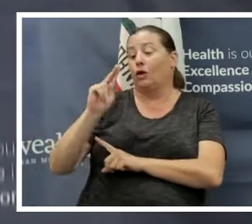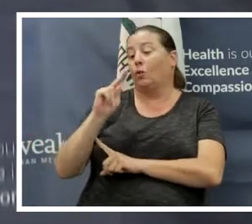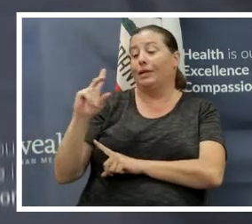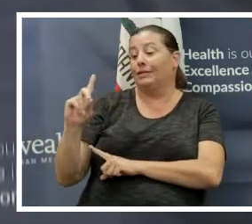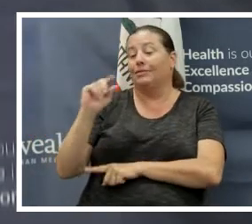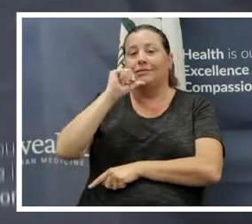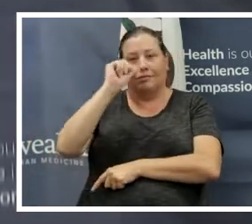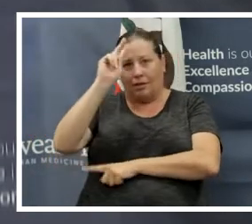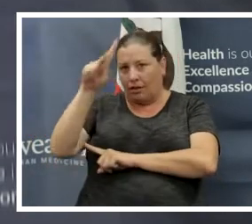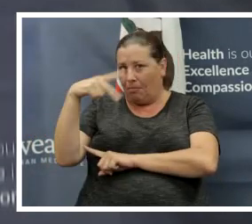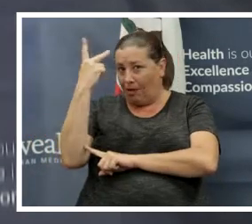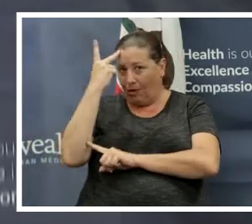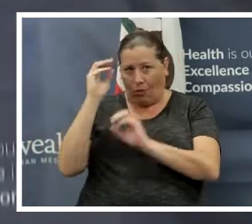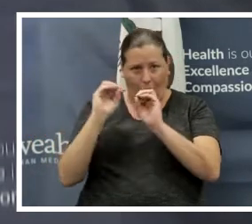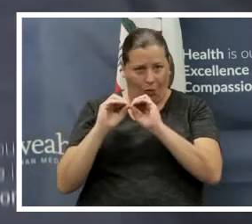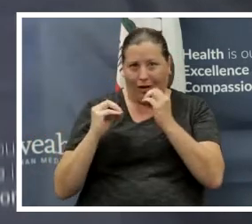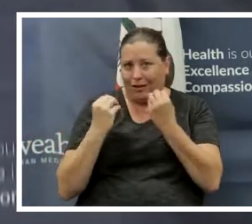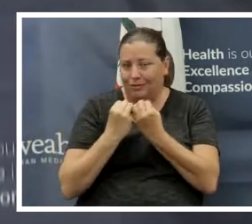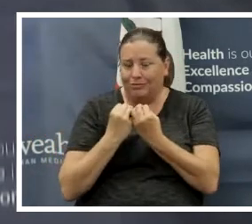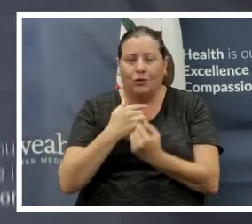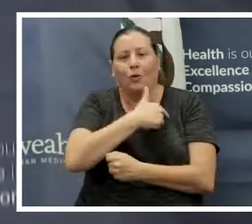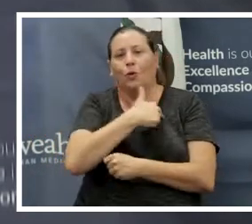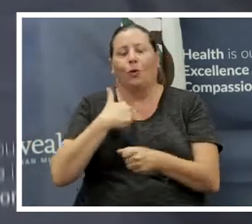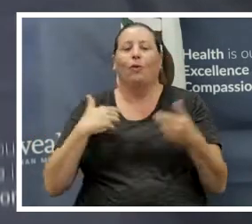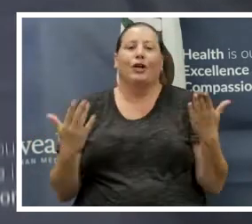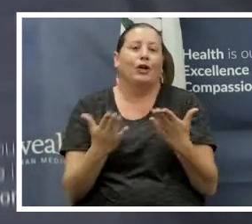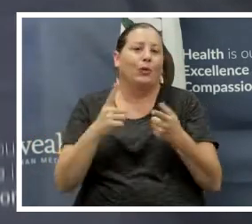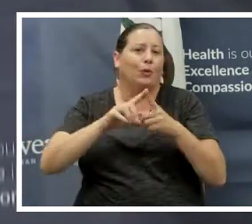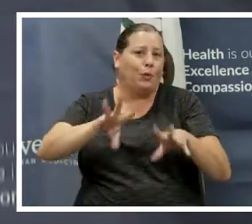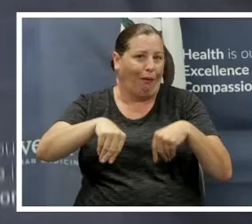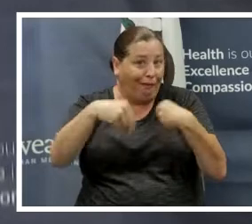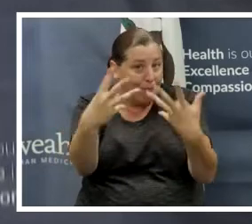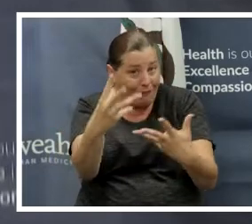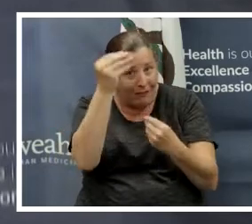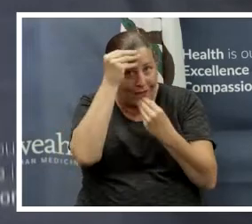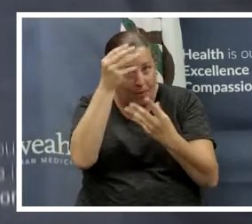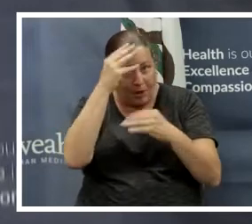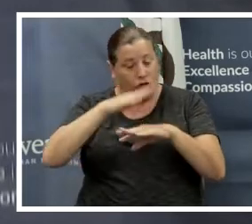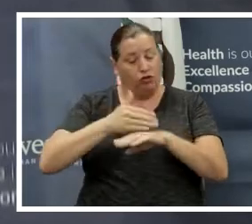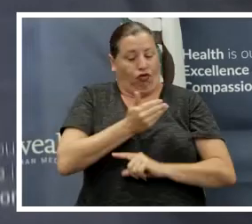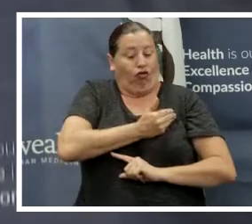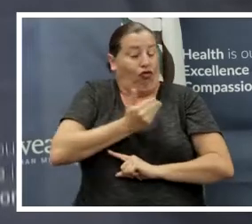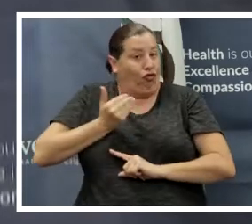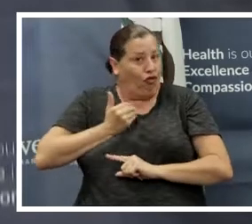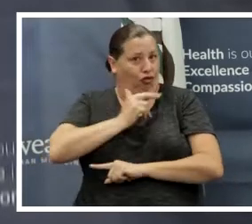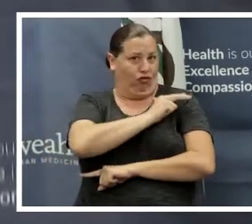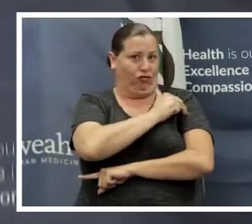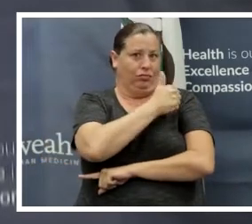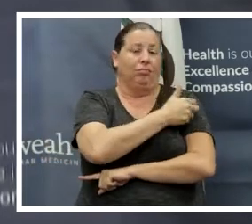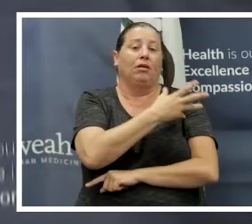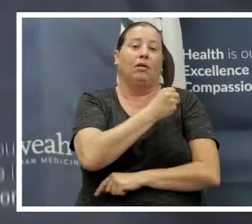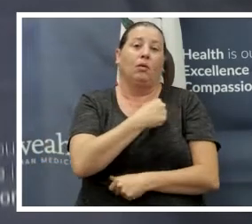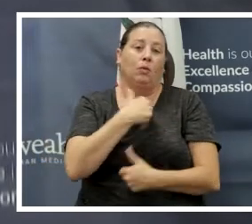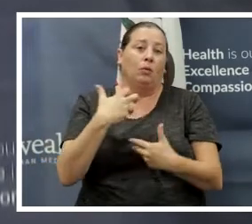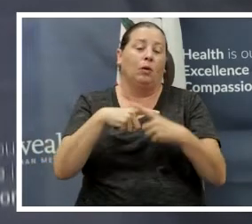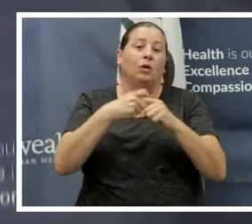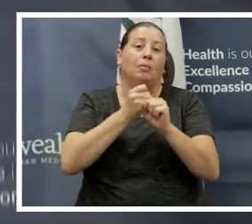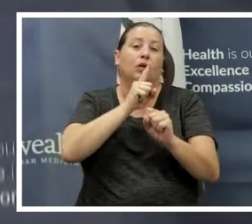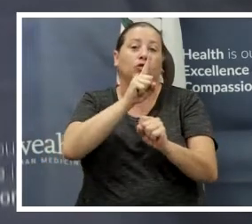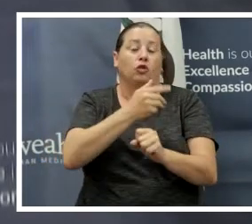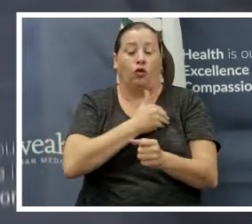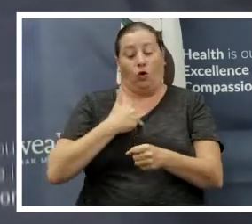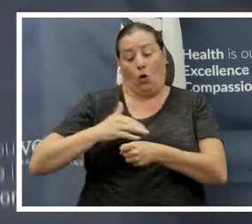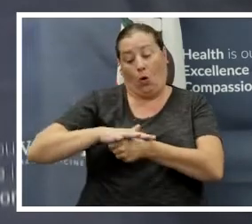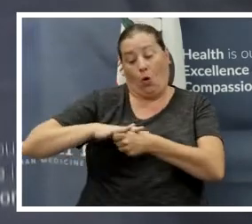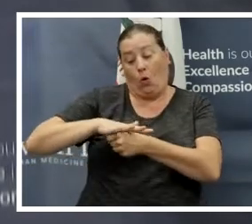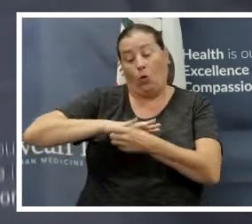not a political organization. We are here to give you information on our hospital, and we want to make sure that our local community